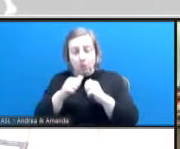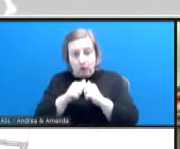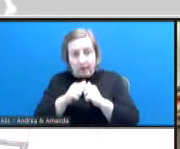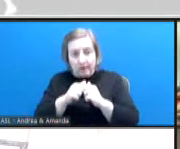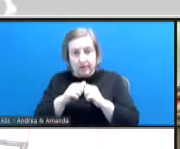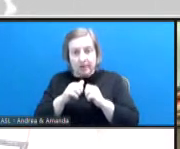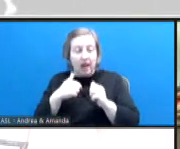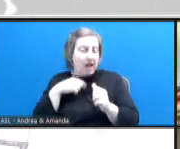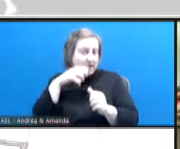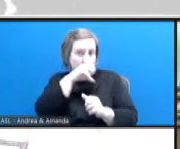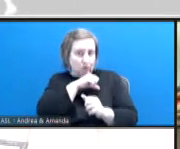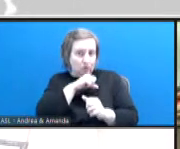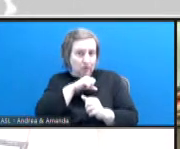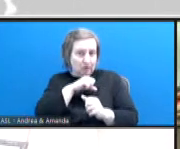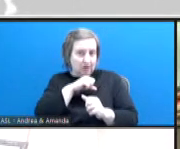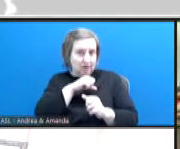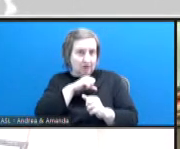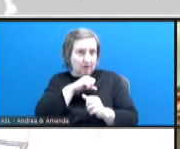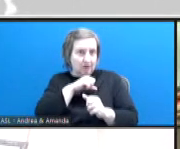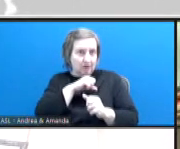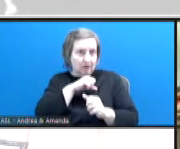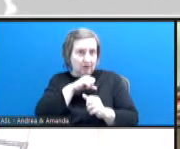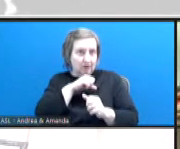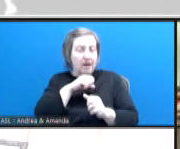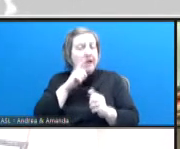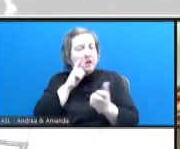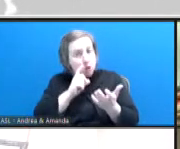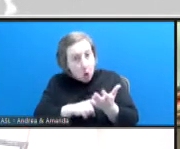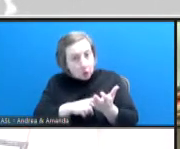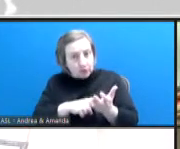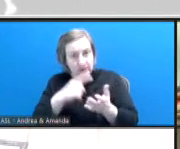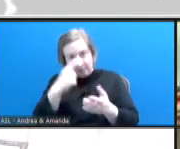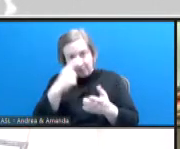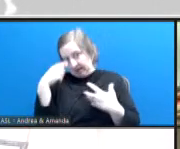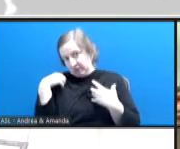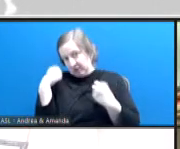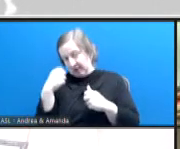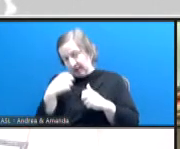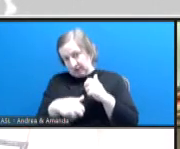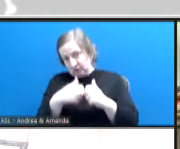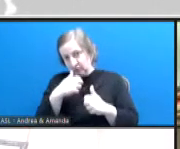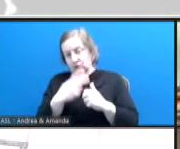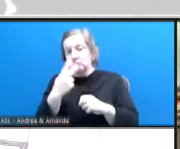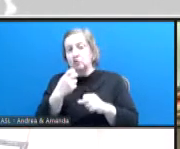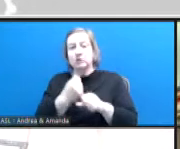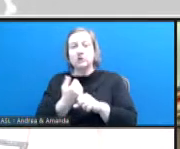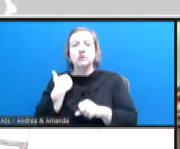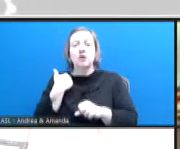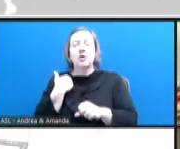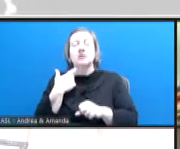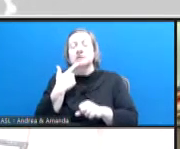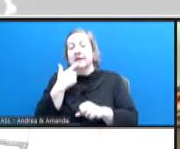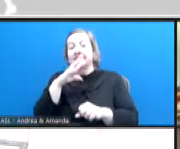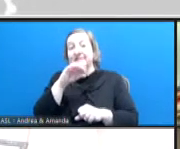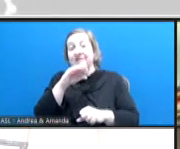I'm assuming that noticeable mental health issues. 2 years ago, the city police said that 50% of their